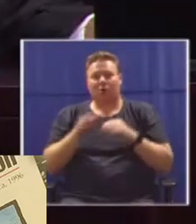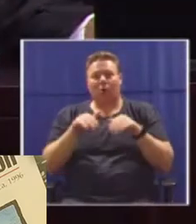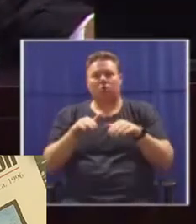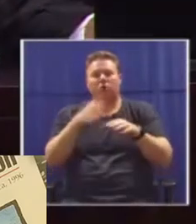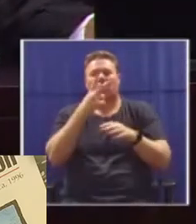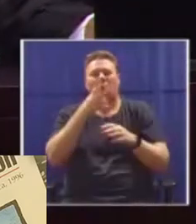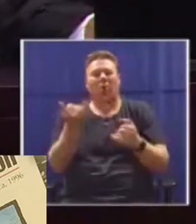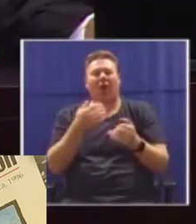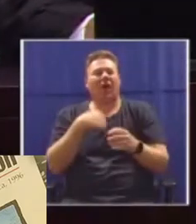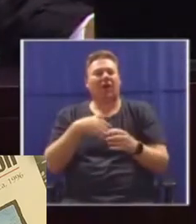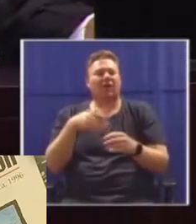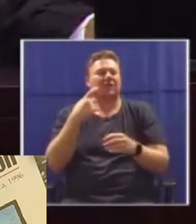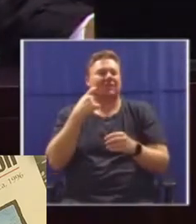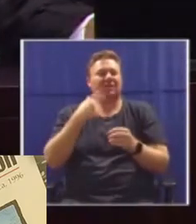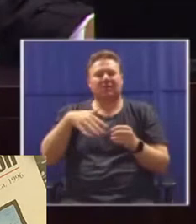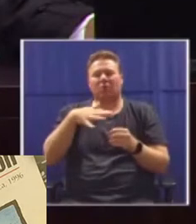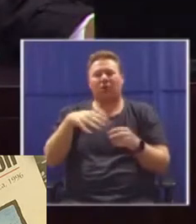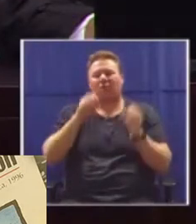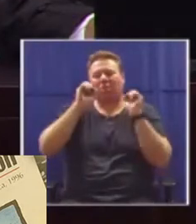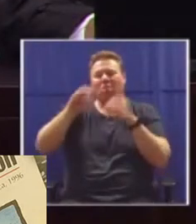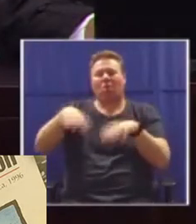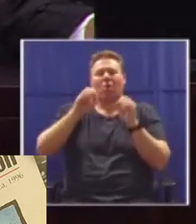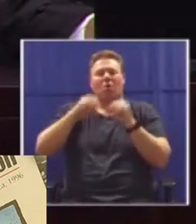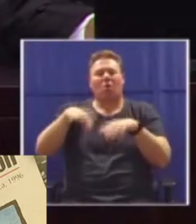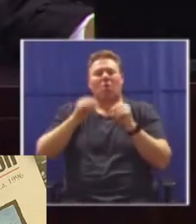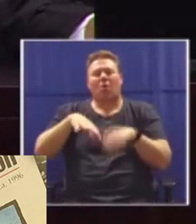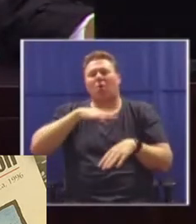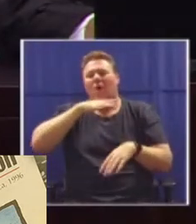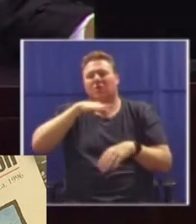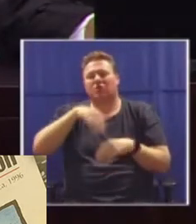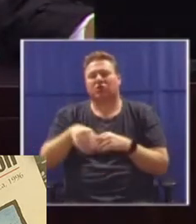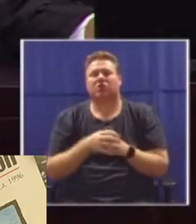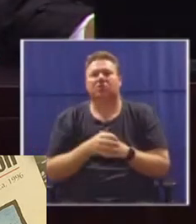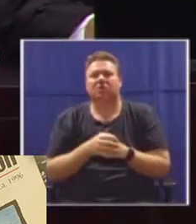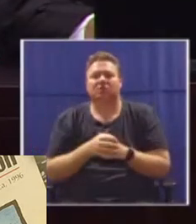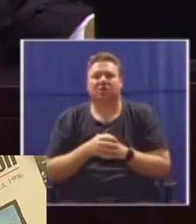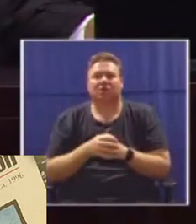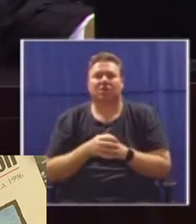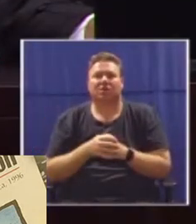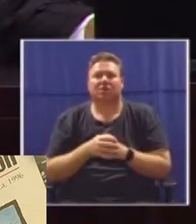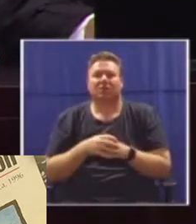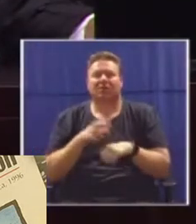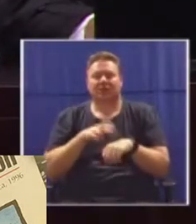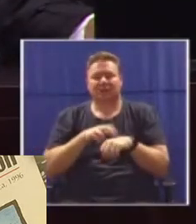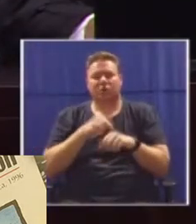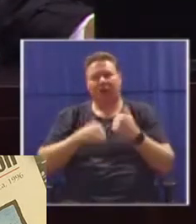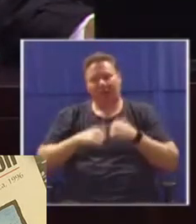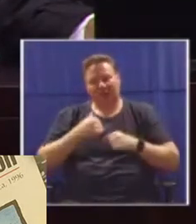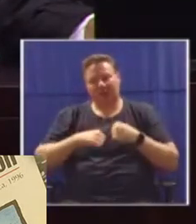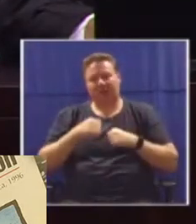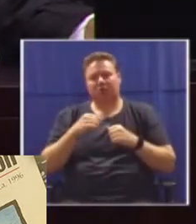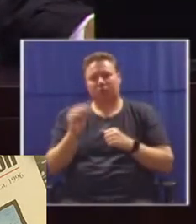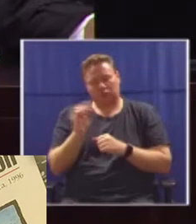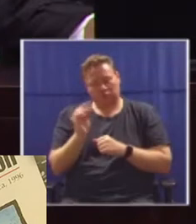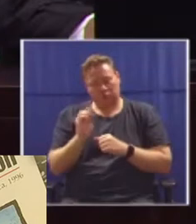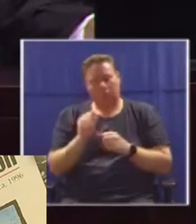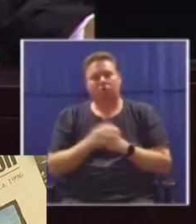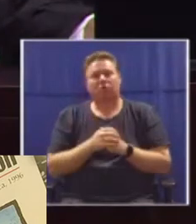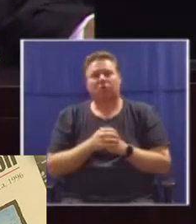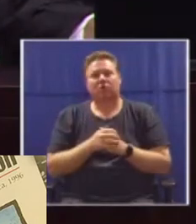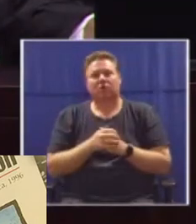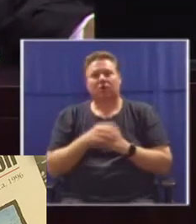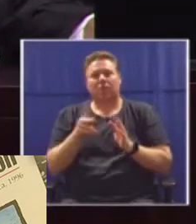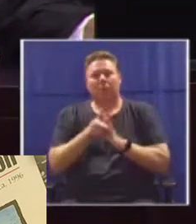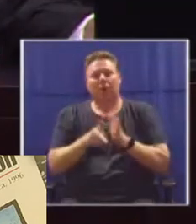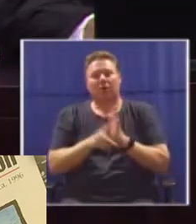for pollution. This is problematic and points to an urgent need for lawmakers to act with speed, decisively, and develop policy